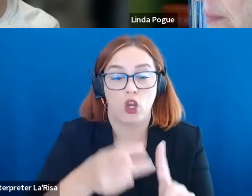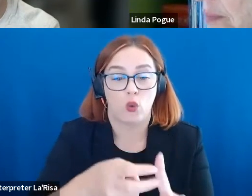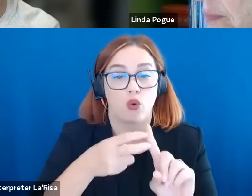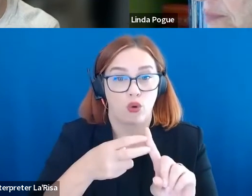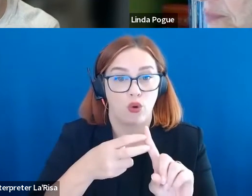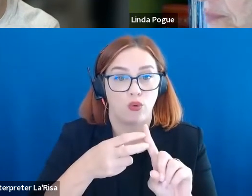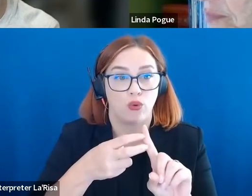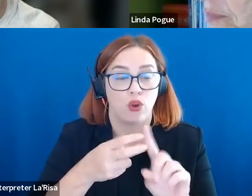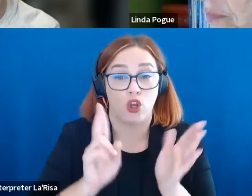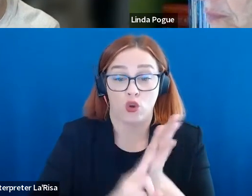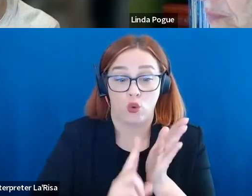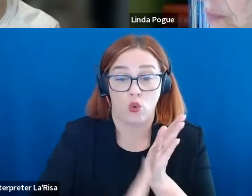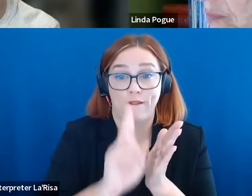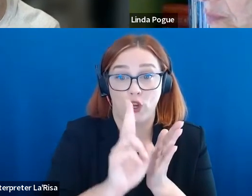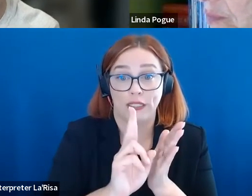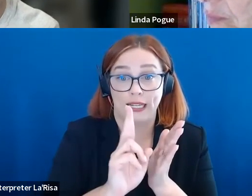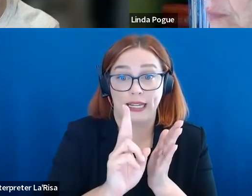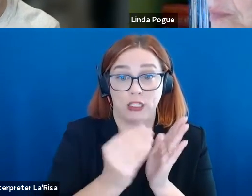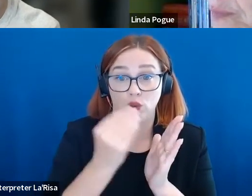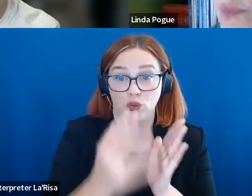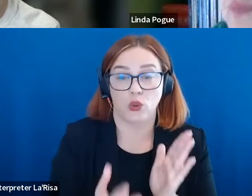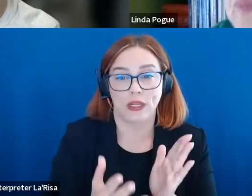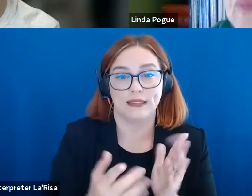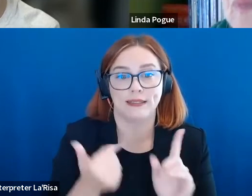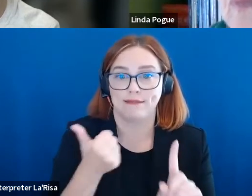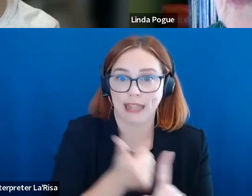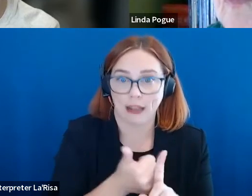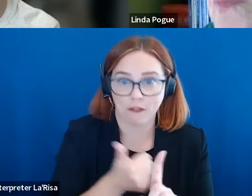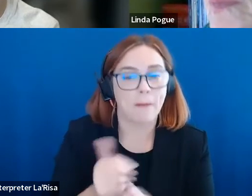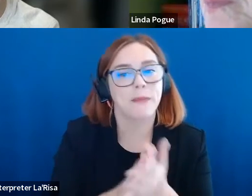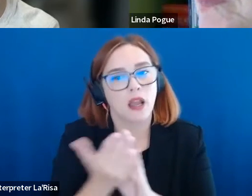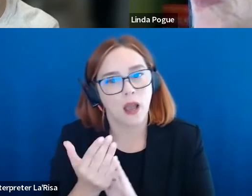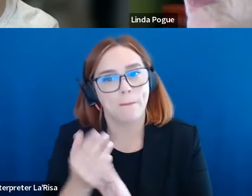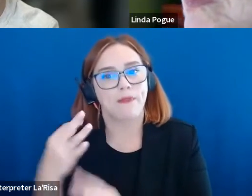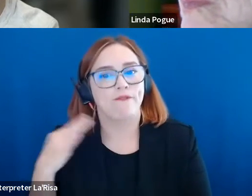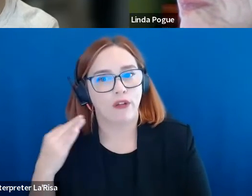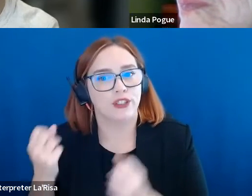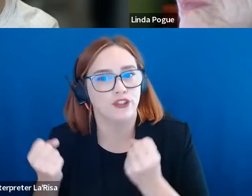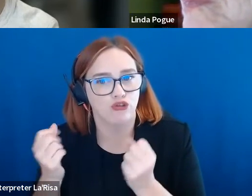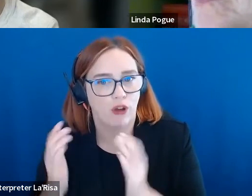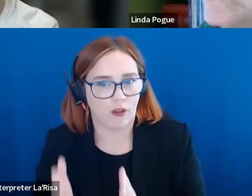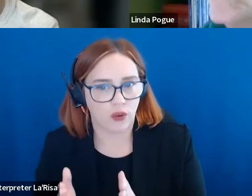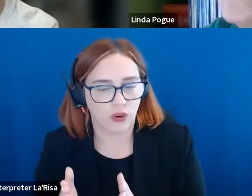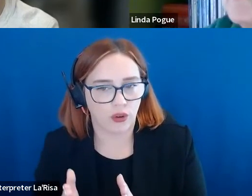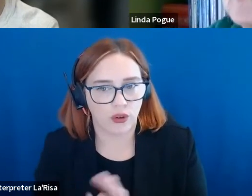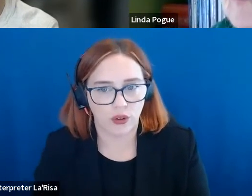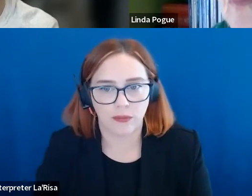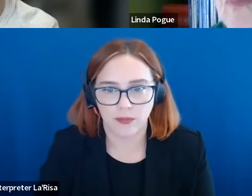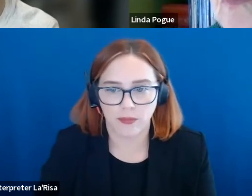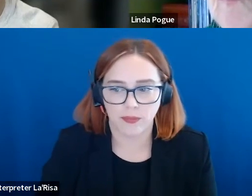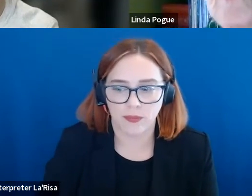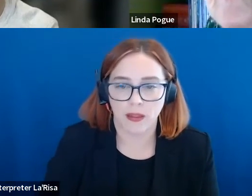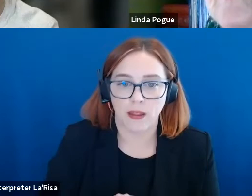university students to be volunteer drivers as well. We will really take anyone, but we found that the